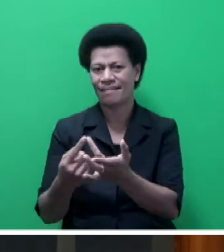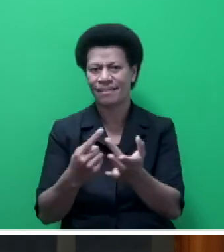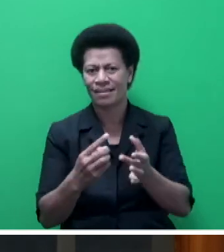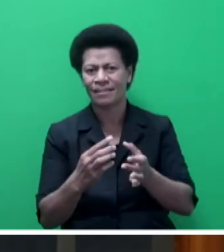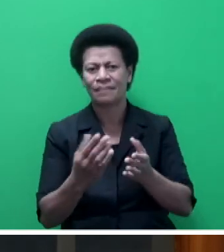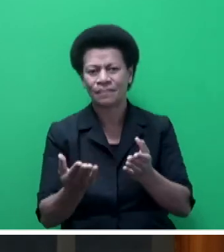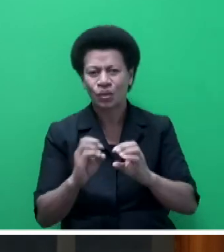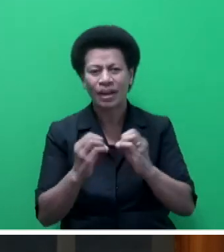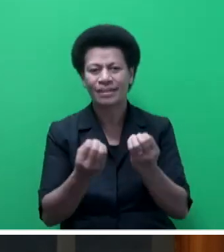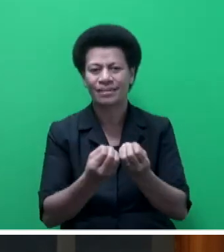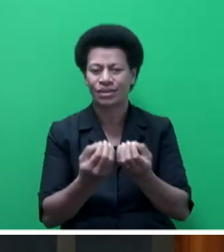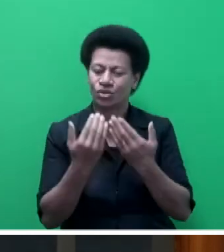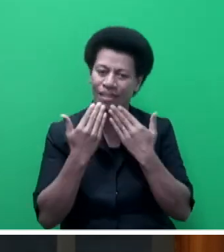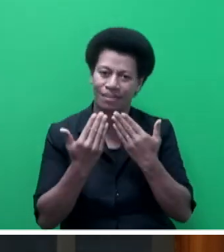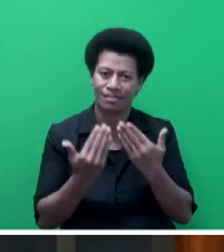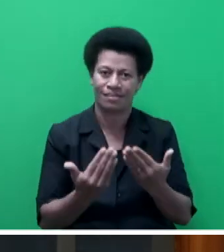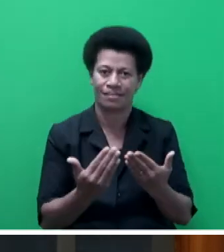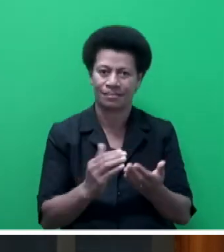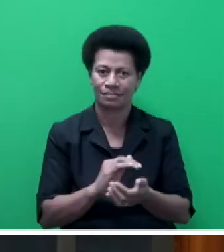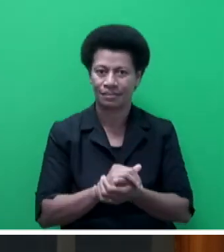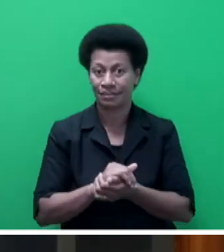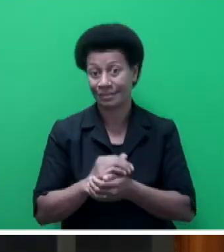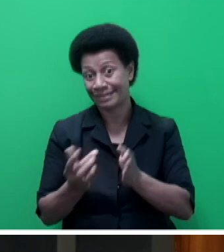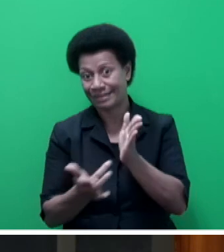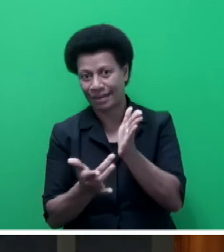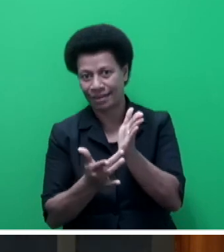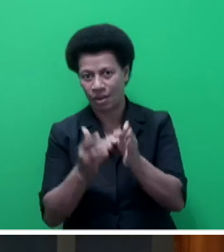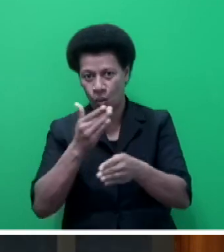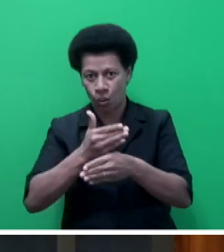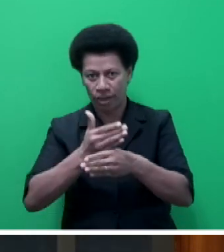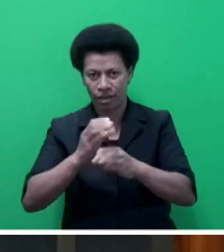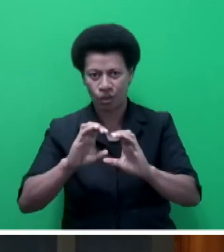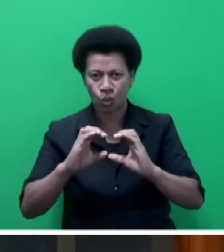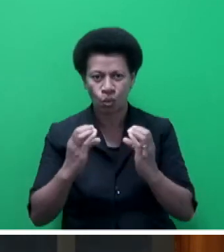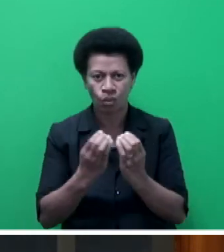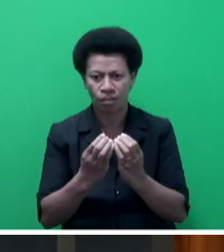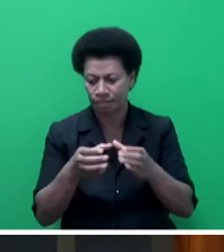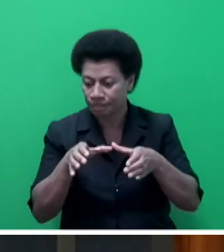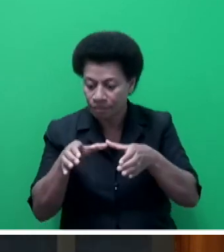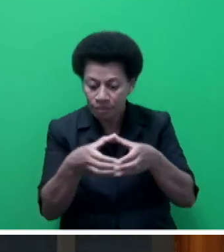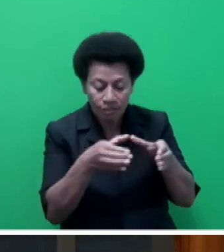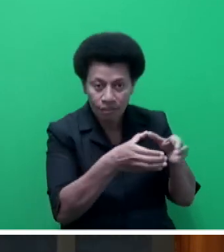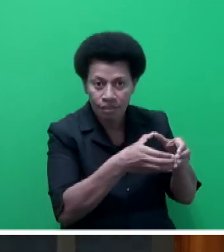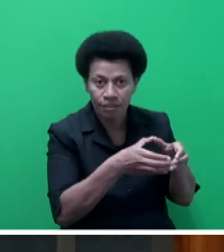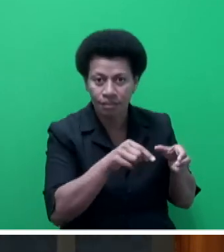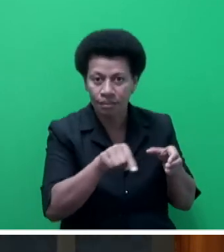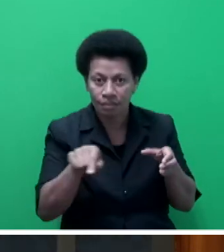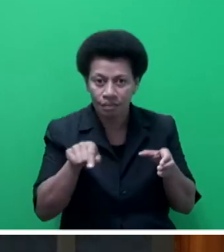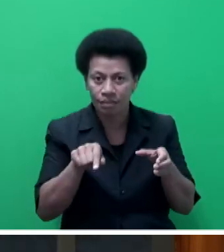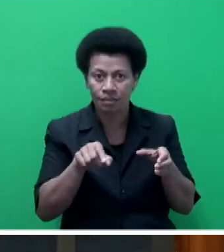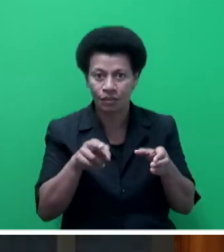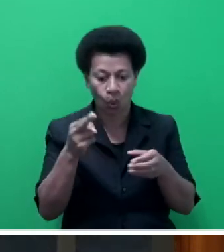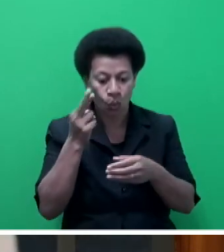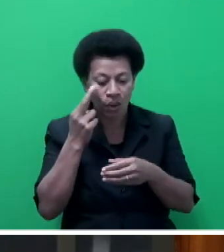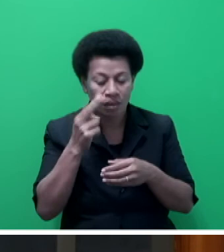Speaker said, I also wish to thank my technical working group for all their effort in putting up this event to recognize